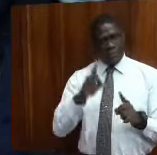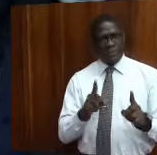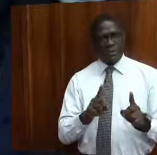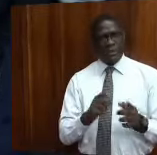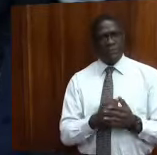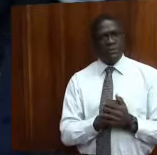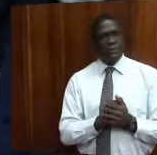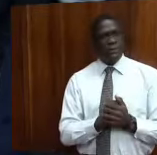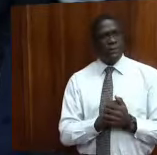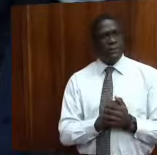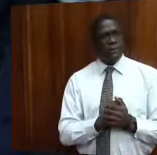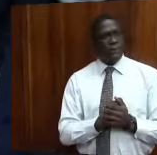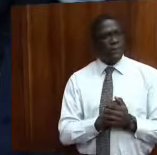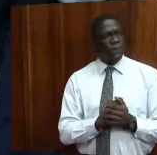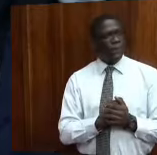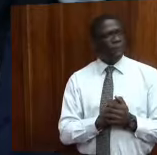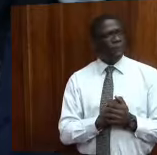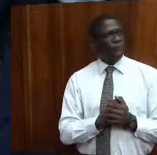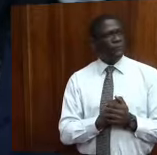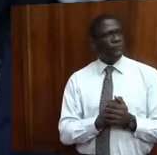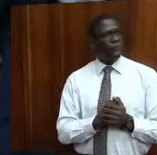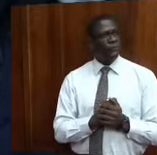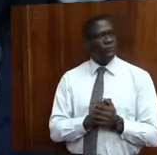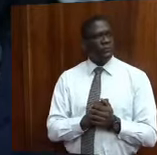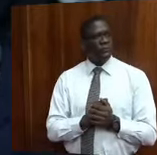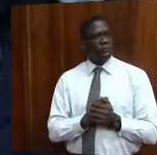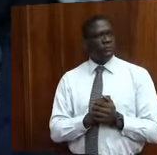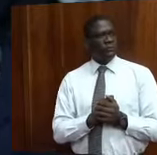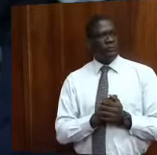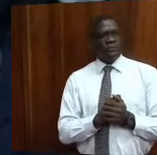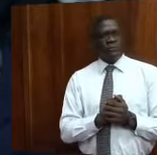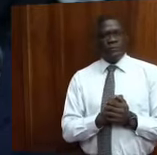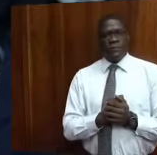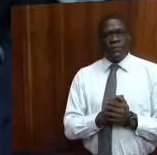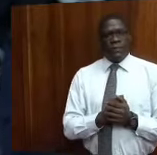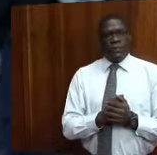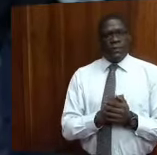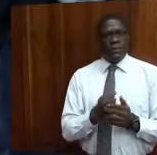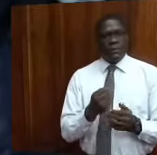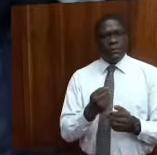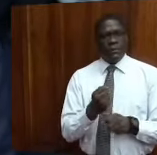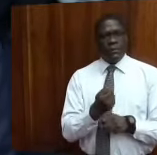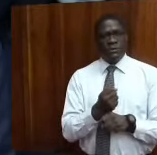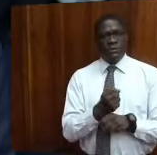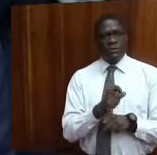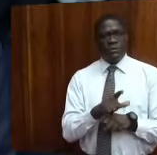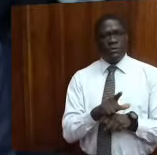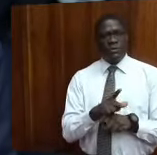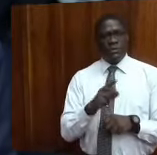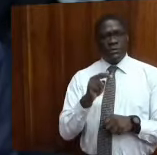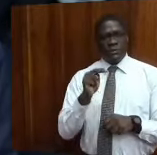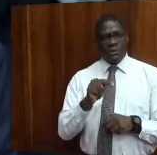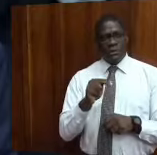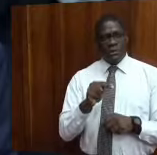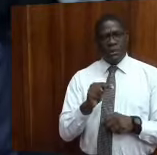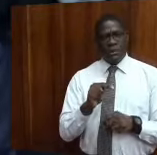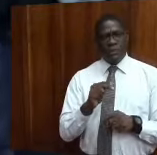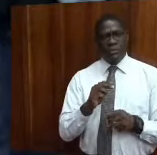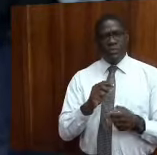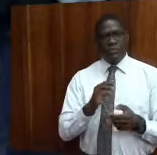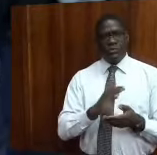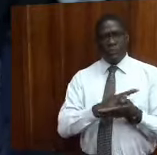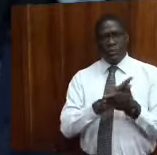economic and developmental agenda by intensifying relationships with old friends and non-traditional allies and